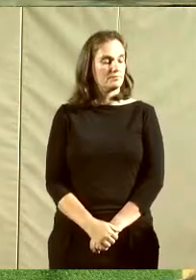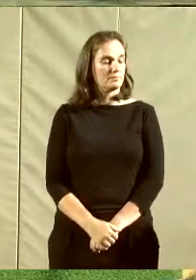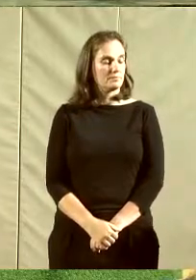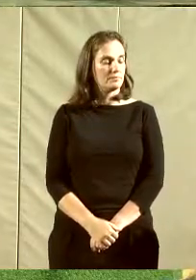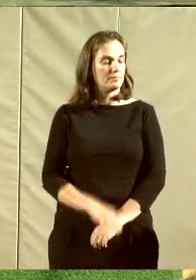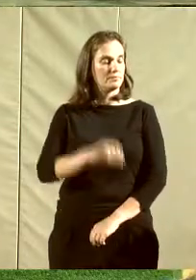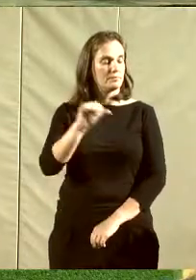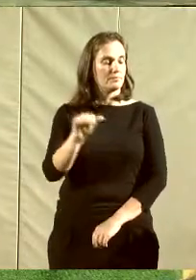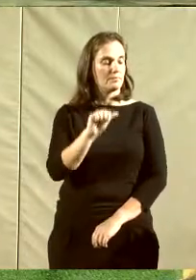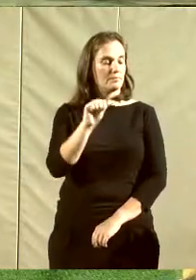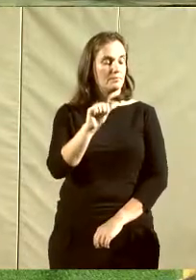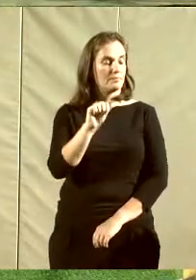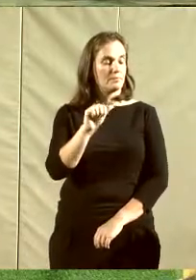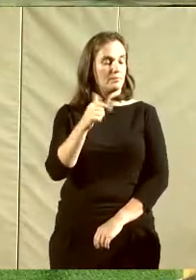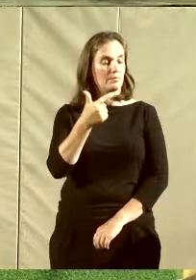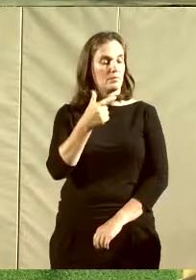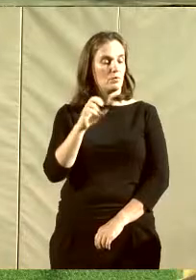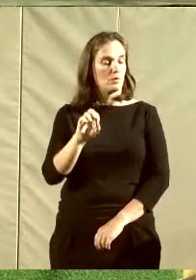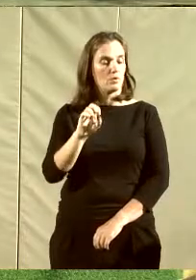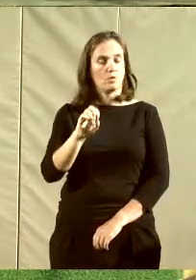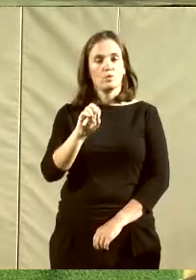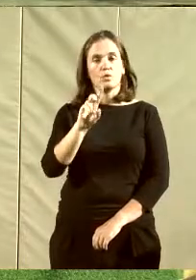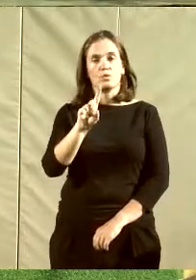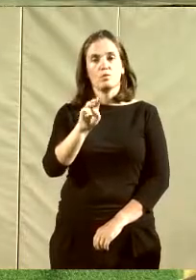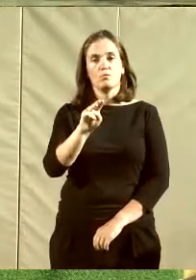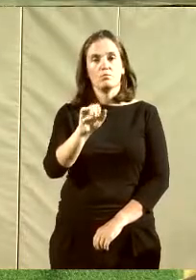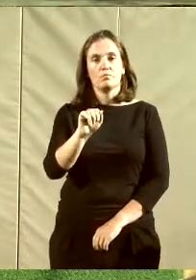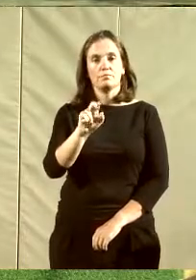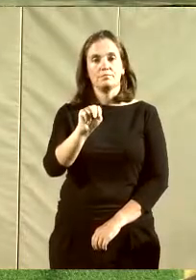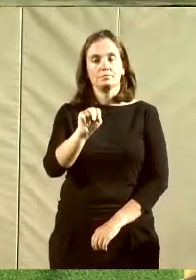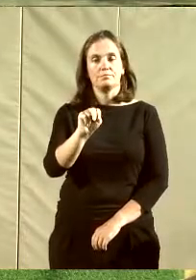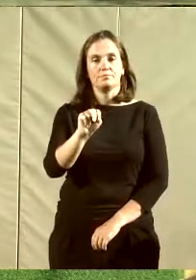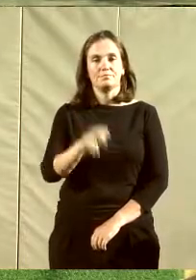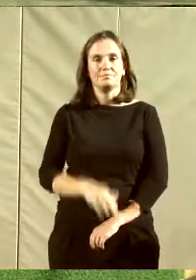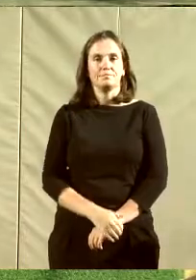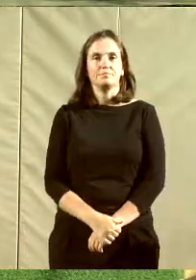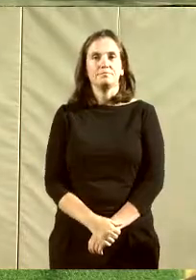Anaya Shantia Sherelle Goodman.